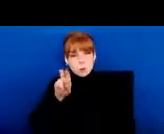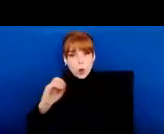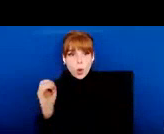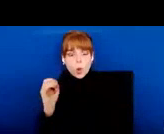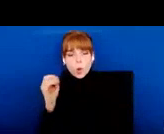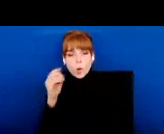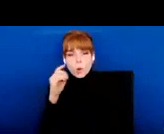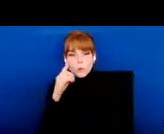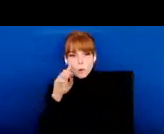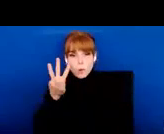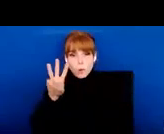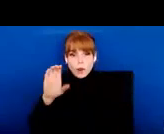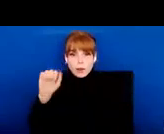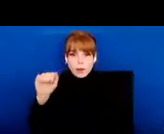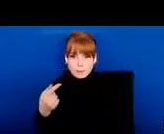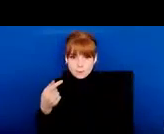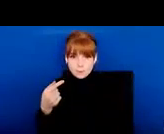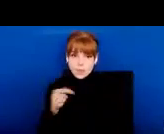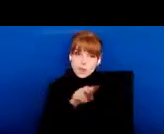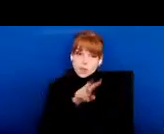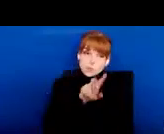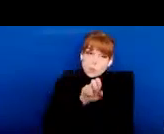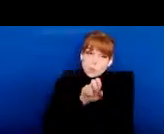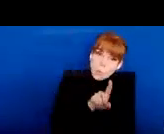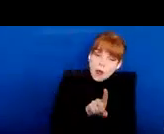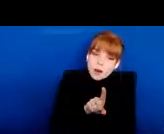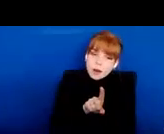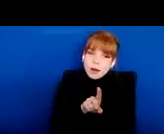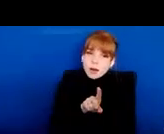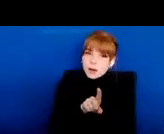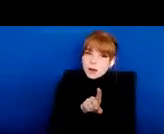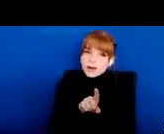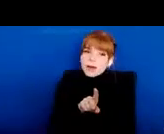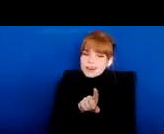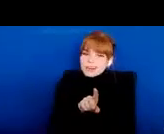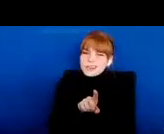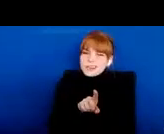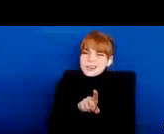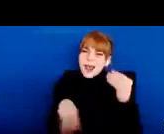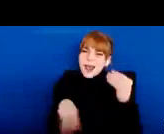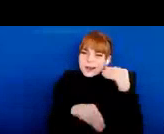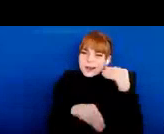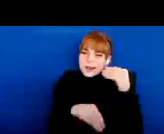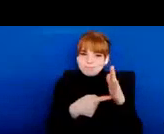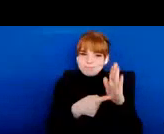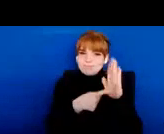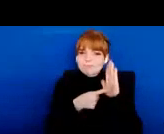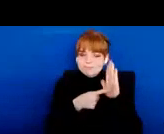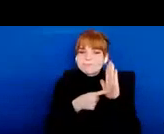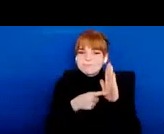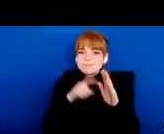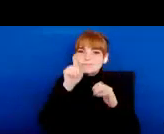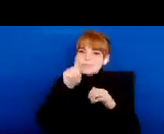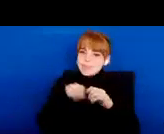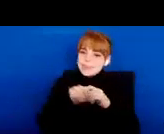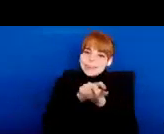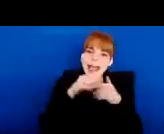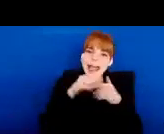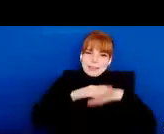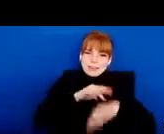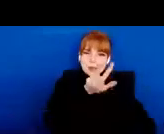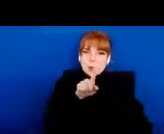WCAG. Version 2.1 though does build on this, and it says that you need to have those indicators. They need at least 3 to 1 contrast